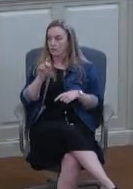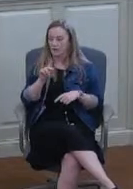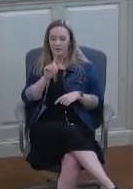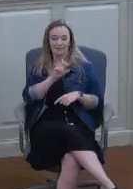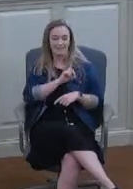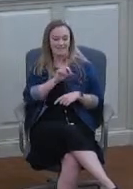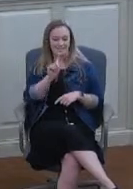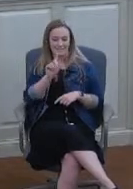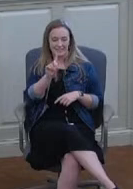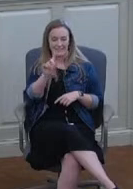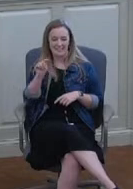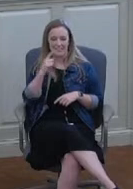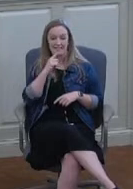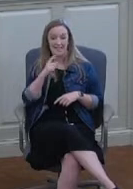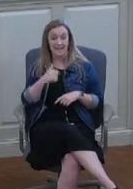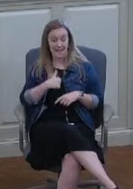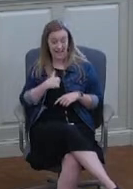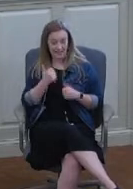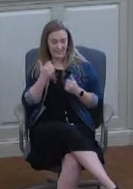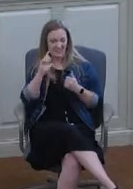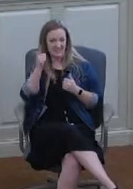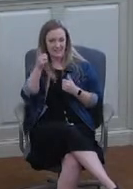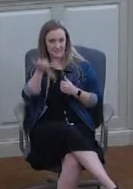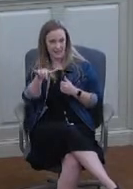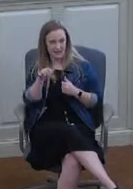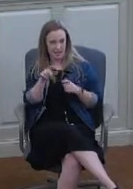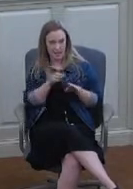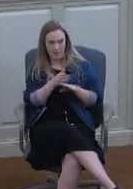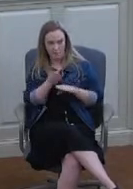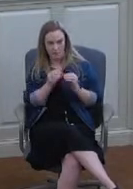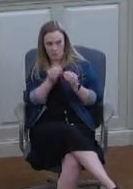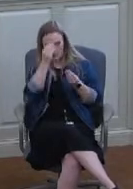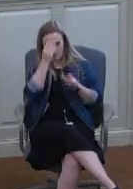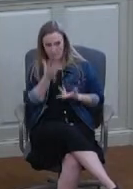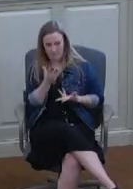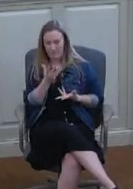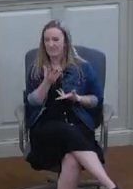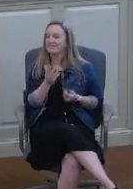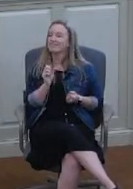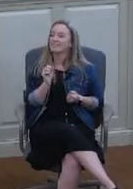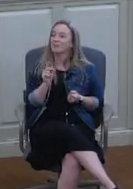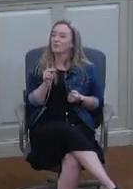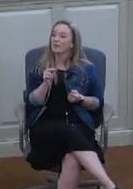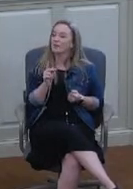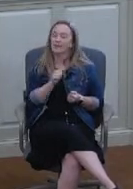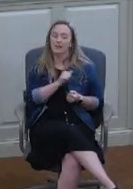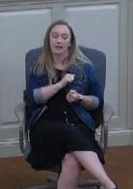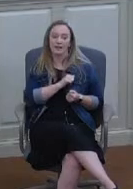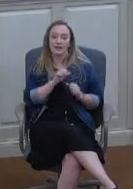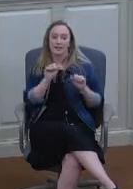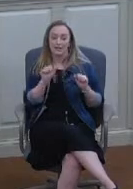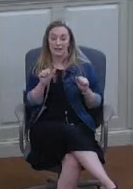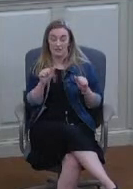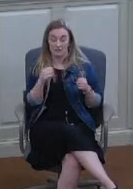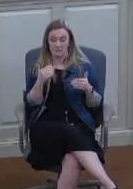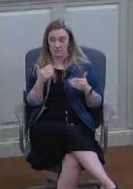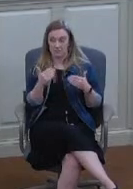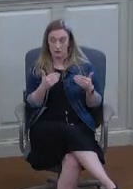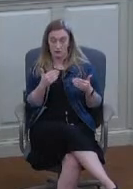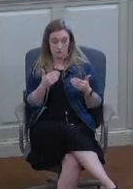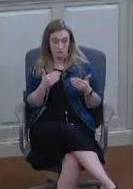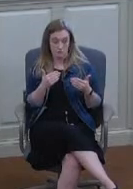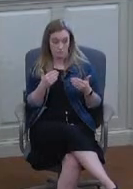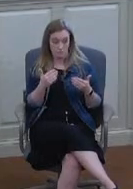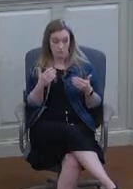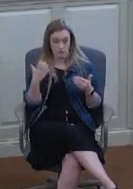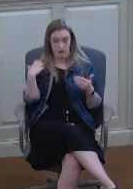Okay. After further review. Further Had to review. go under the tent for that one. Okay, it's been properly moved in second, so the chair will